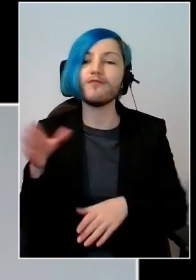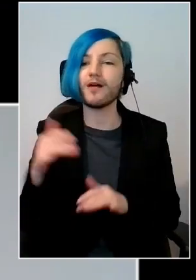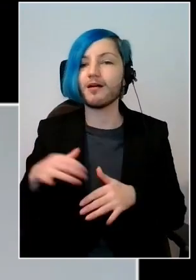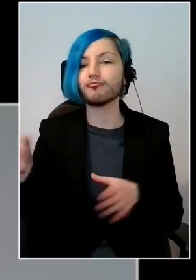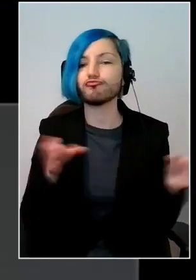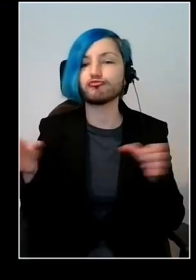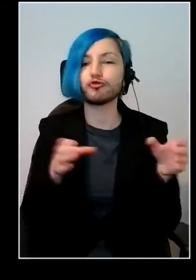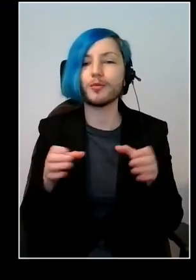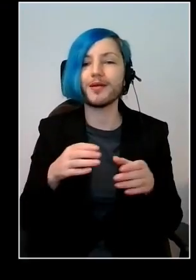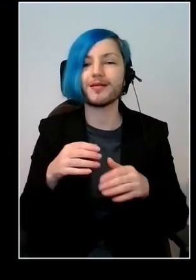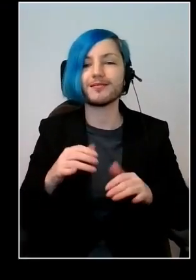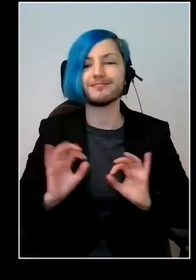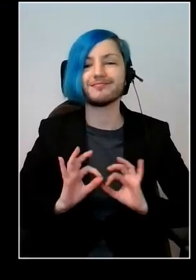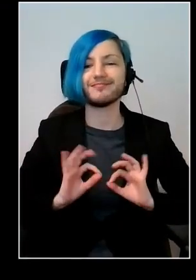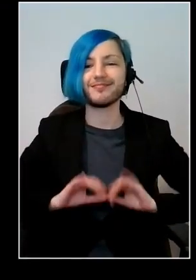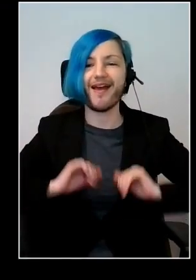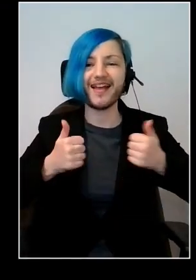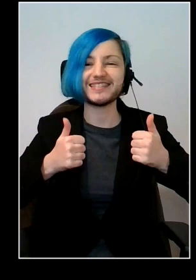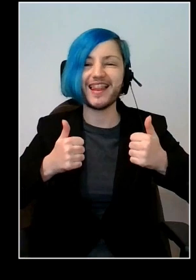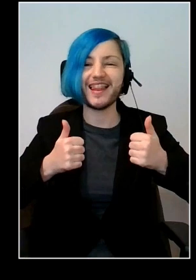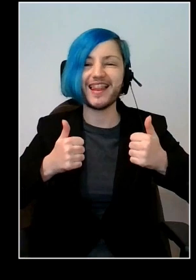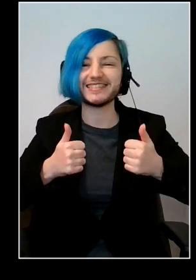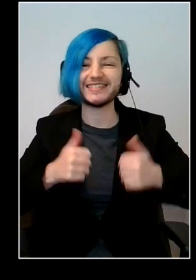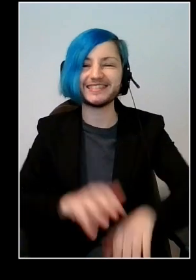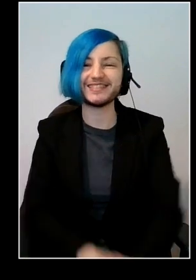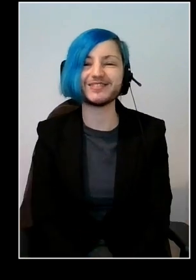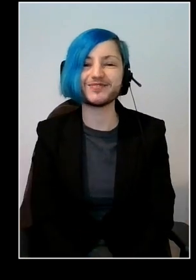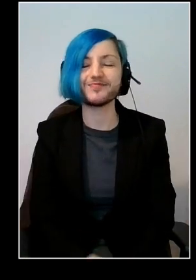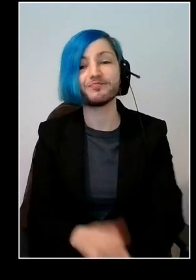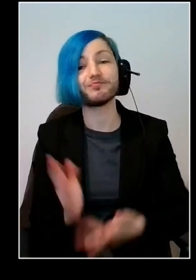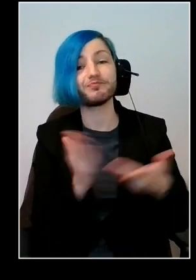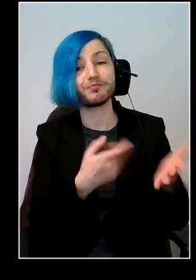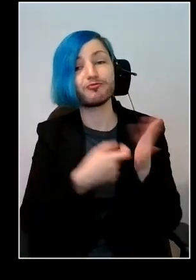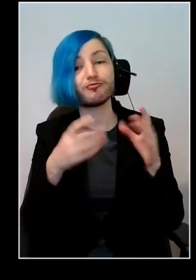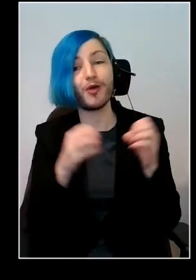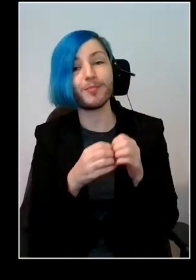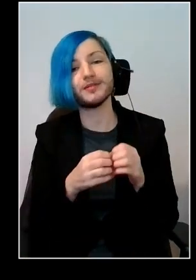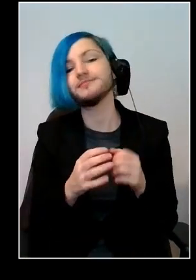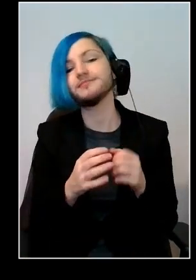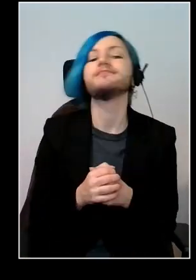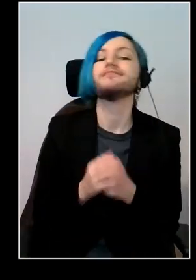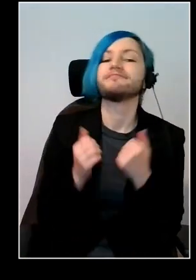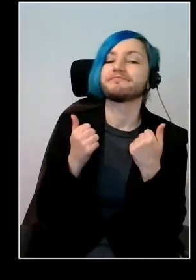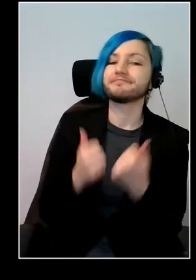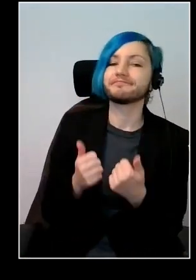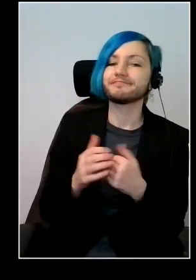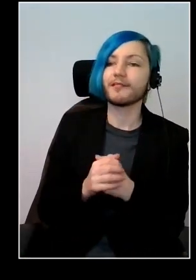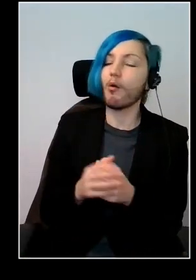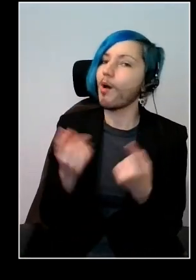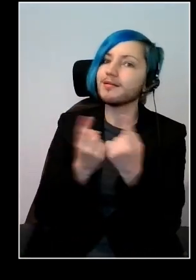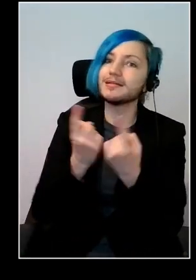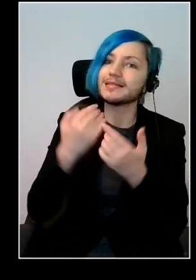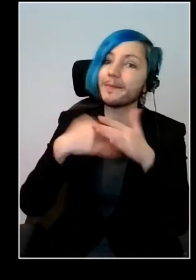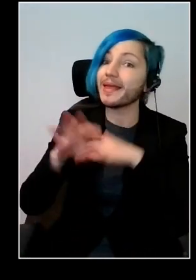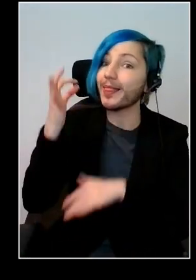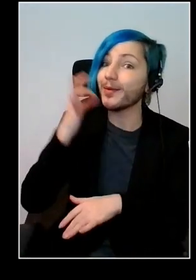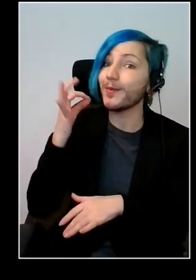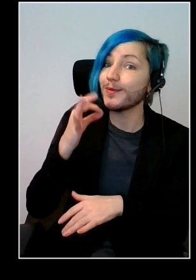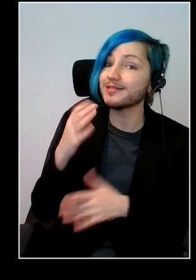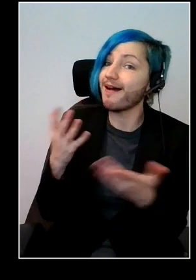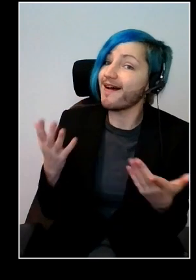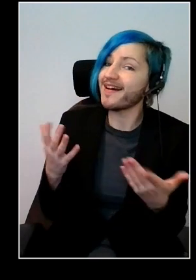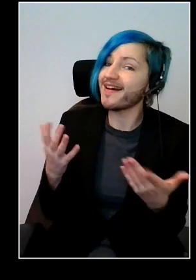Rob. Oh, amazing stuff. Another well-deserved win. It must be something in the water. The judges said your